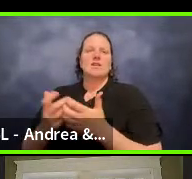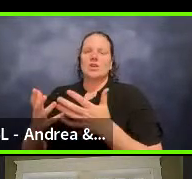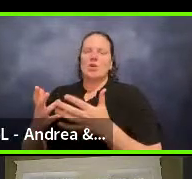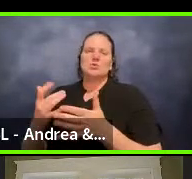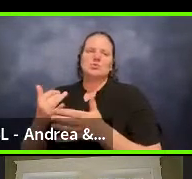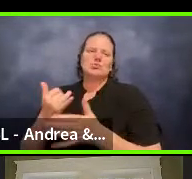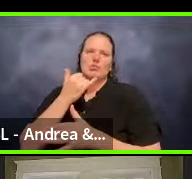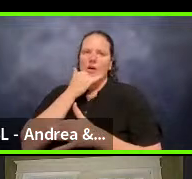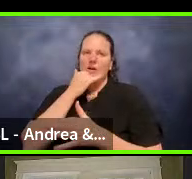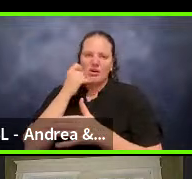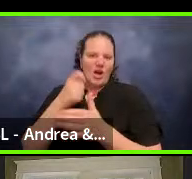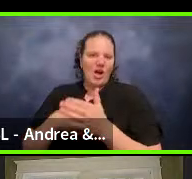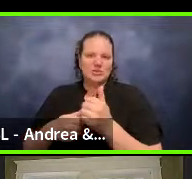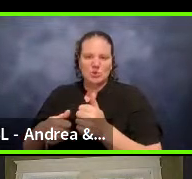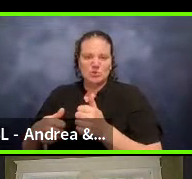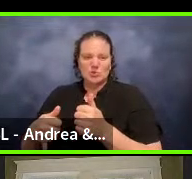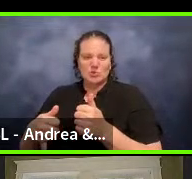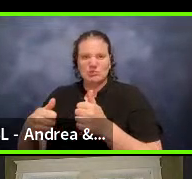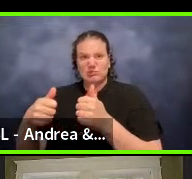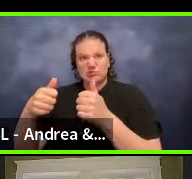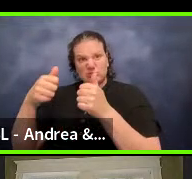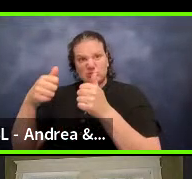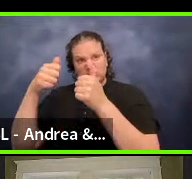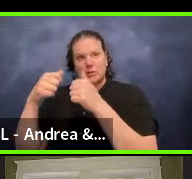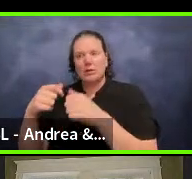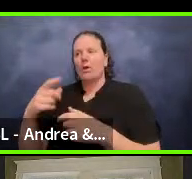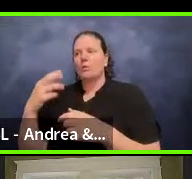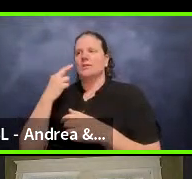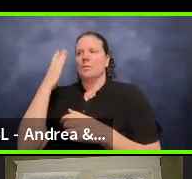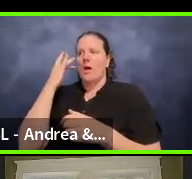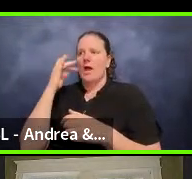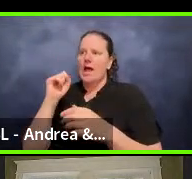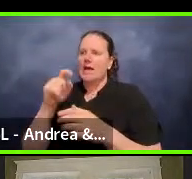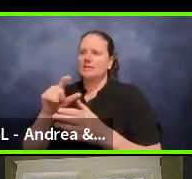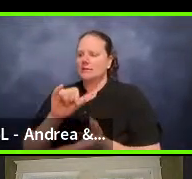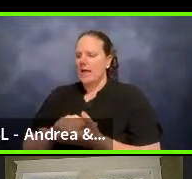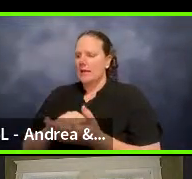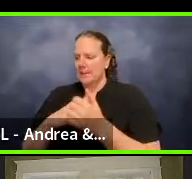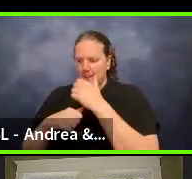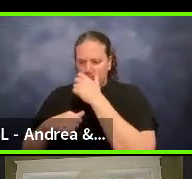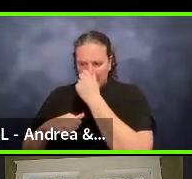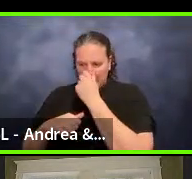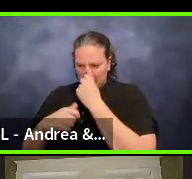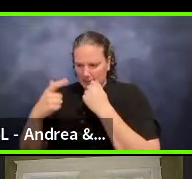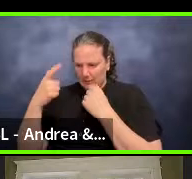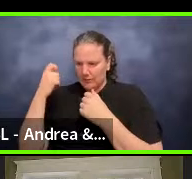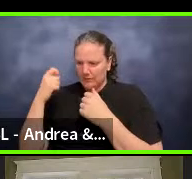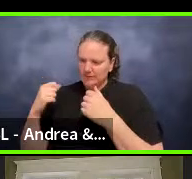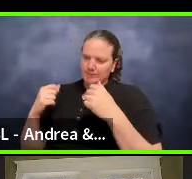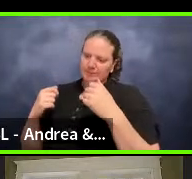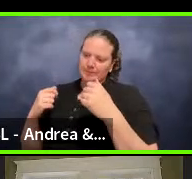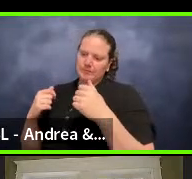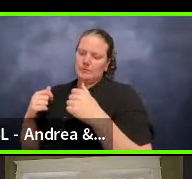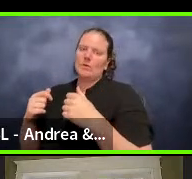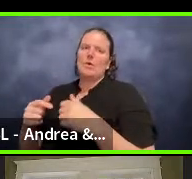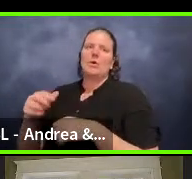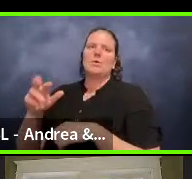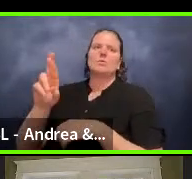continue to rise. Because the reason I ask this is because just in the Rose Quarter,